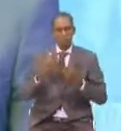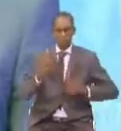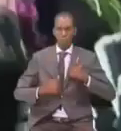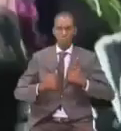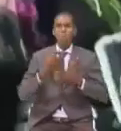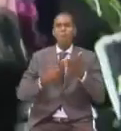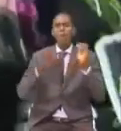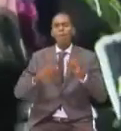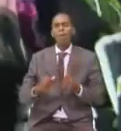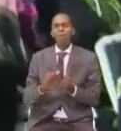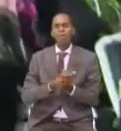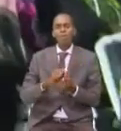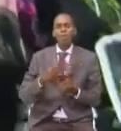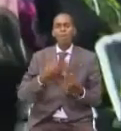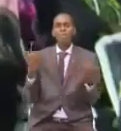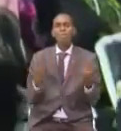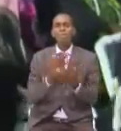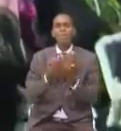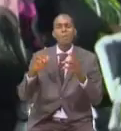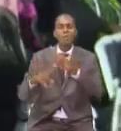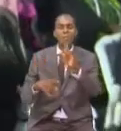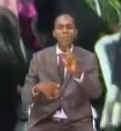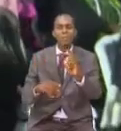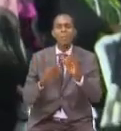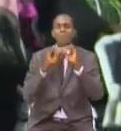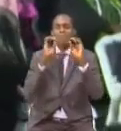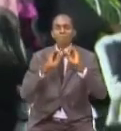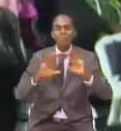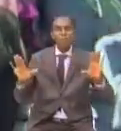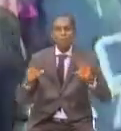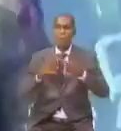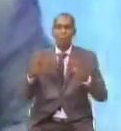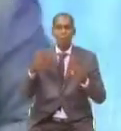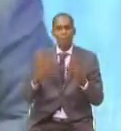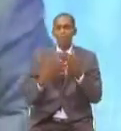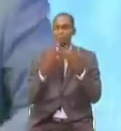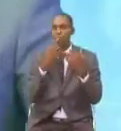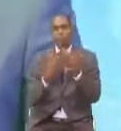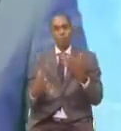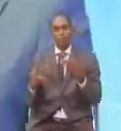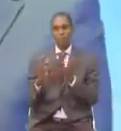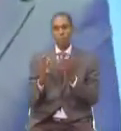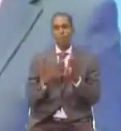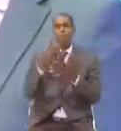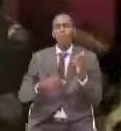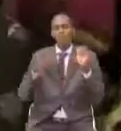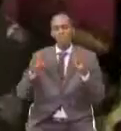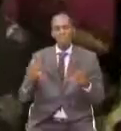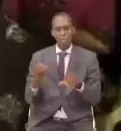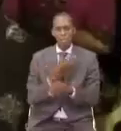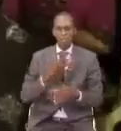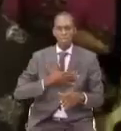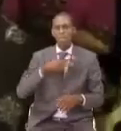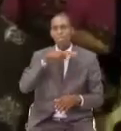me. Nothing but the blood of Jesus. What can take all the stains away? Nothing